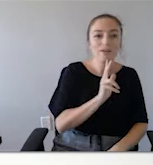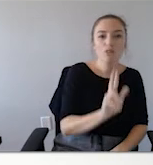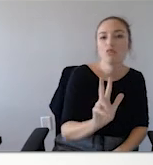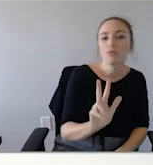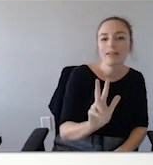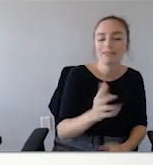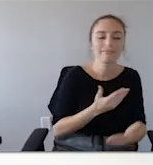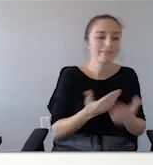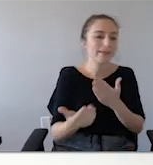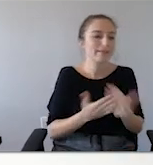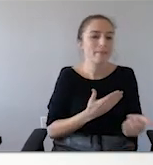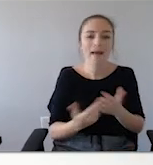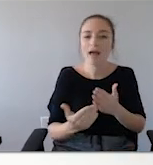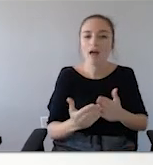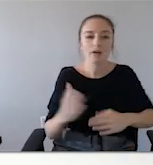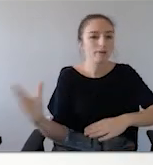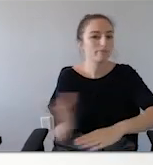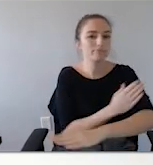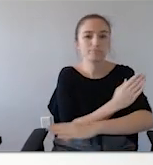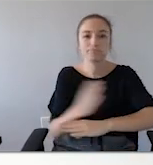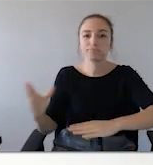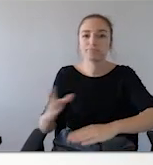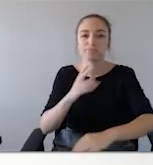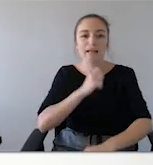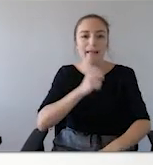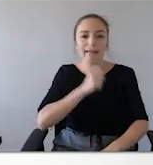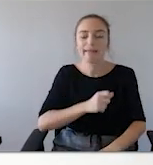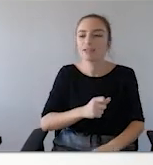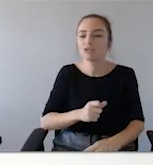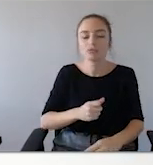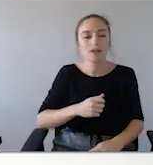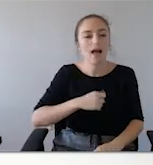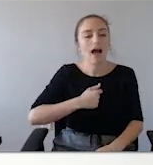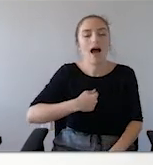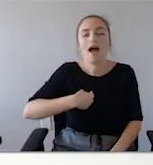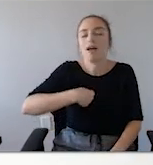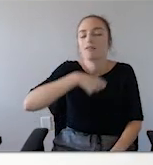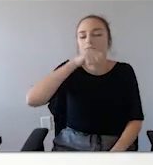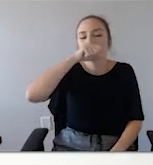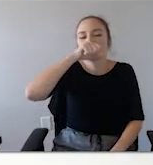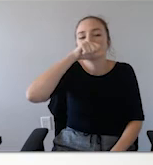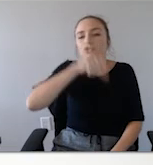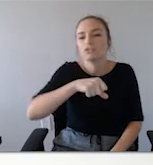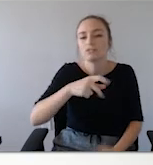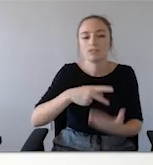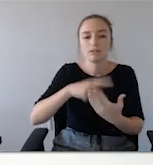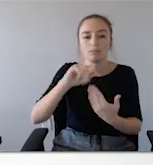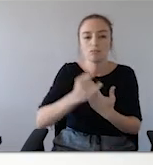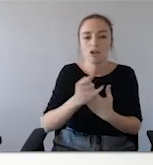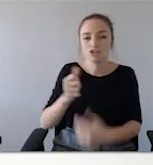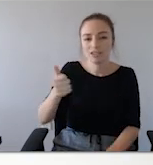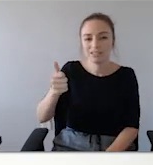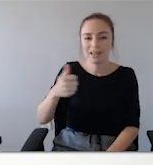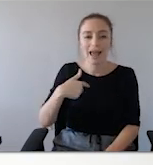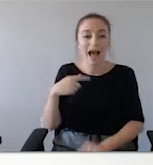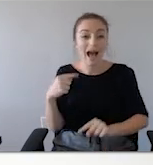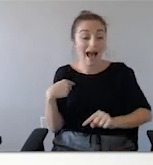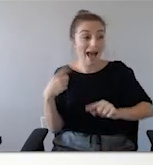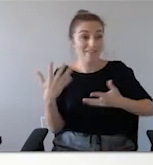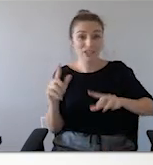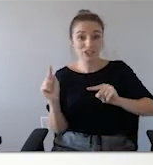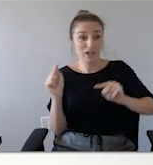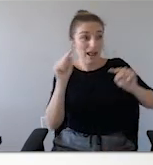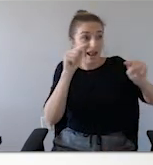10. They have such good stuff. I stole so much stuff from their table today that I'm going to give out